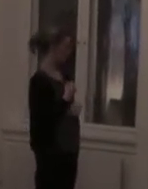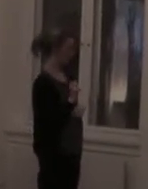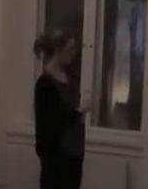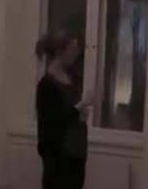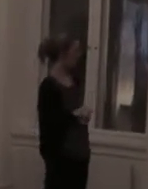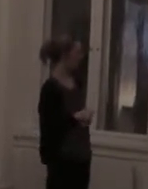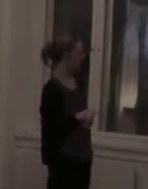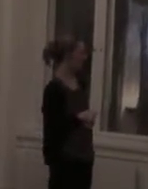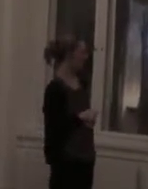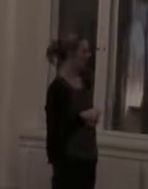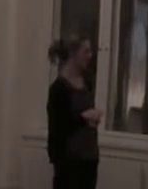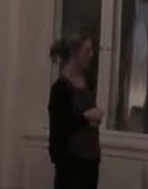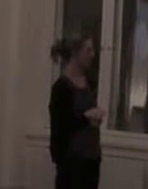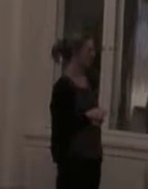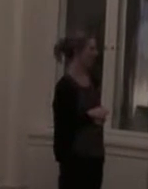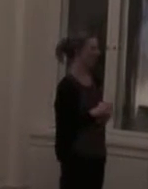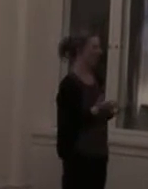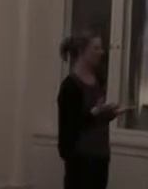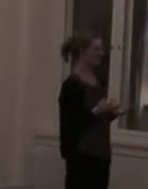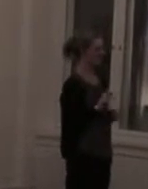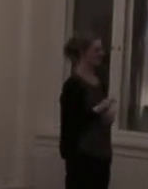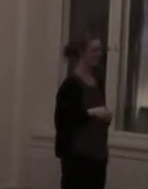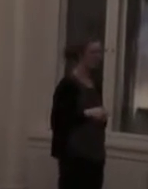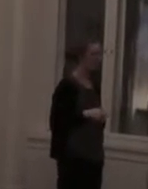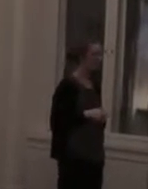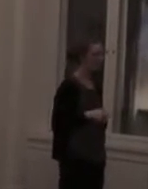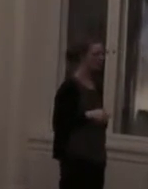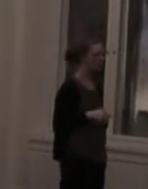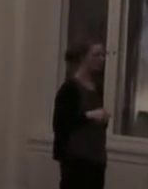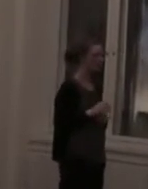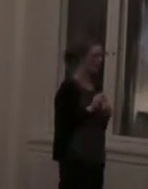okay. And she's like, what do you mean,